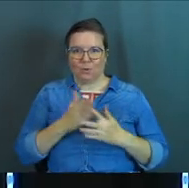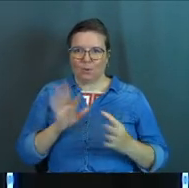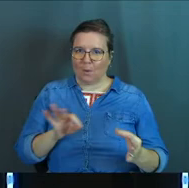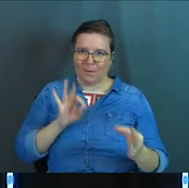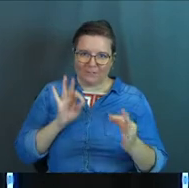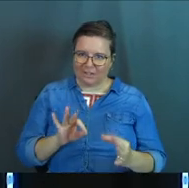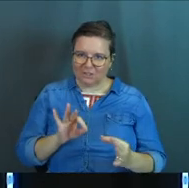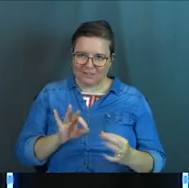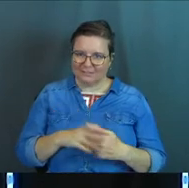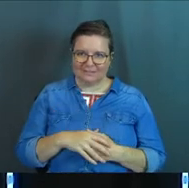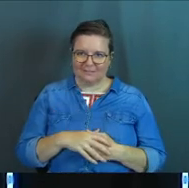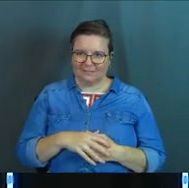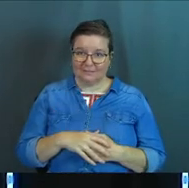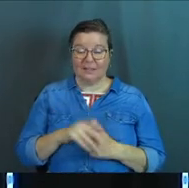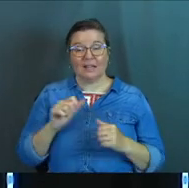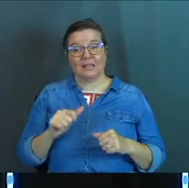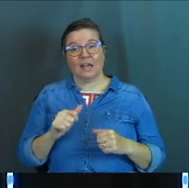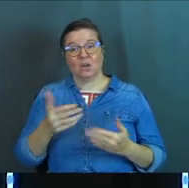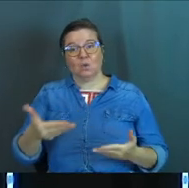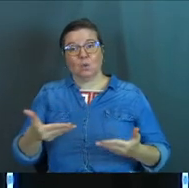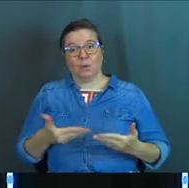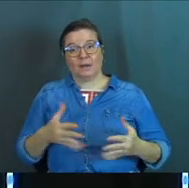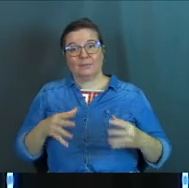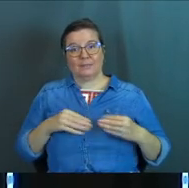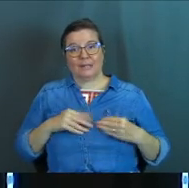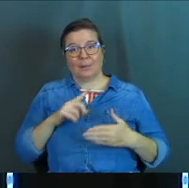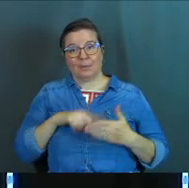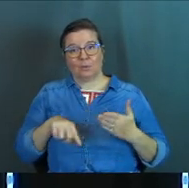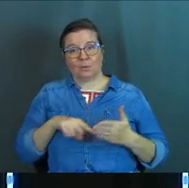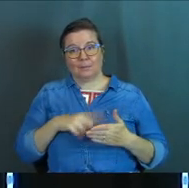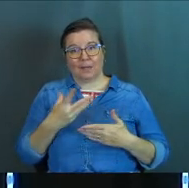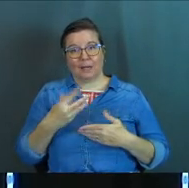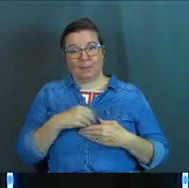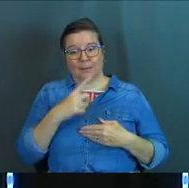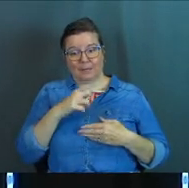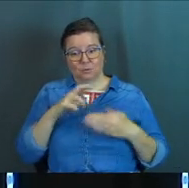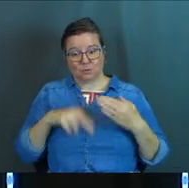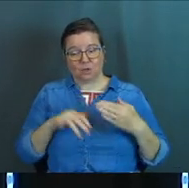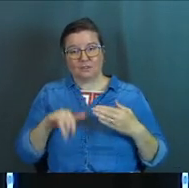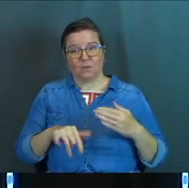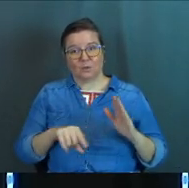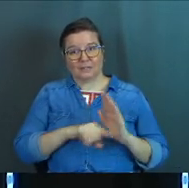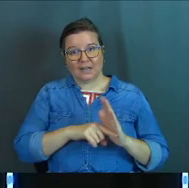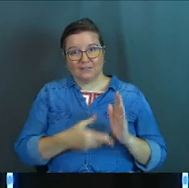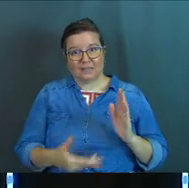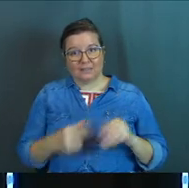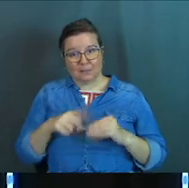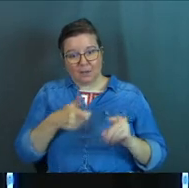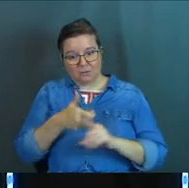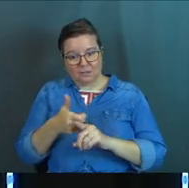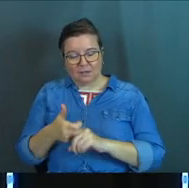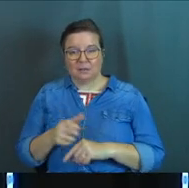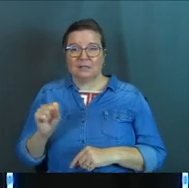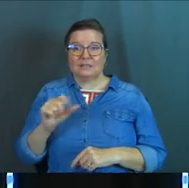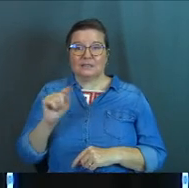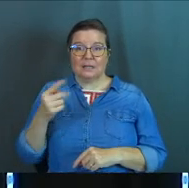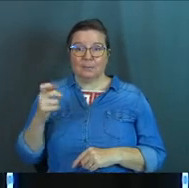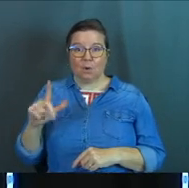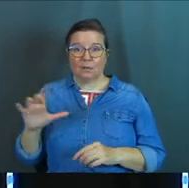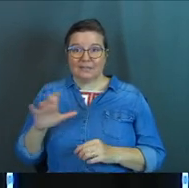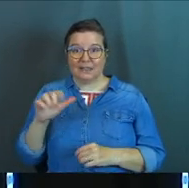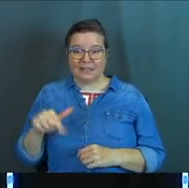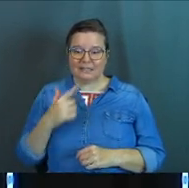perfection? And can you welcome the criticism that's going to come into your life as a result? Can you love your limitations? St. Paul did